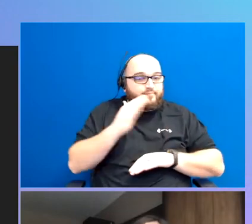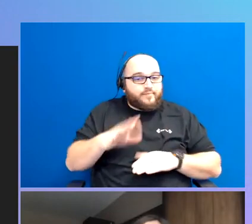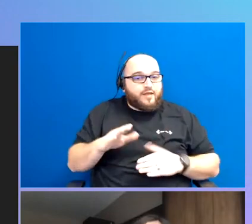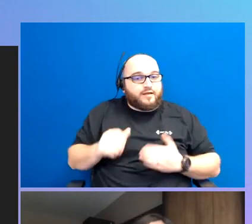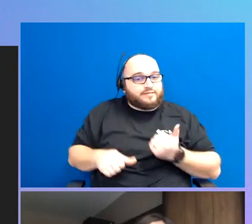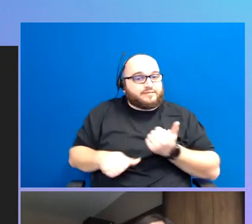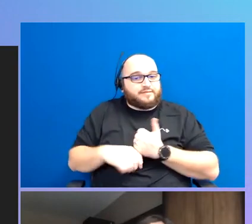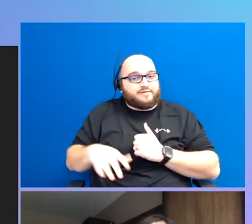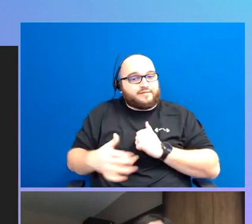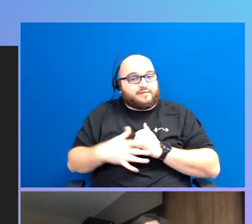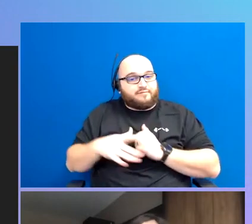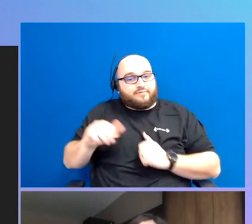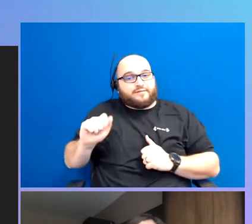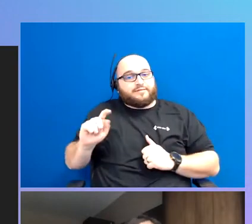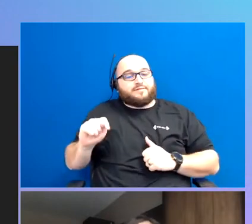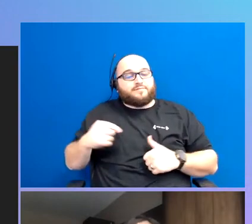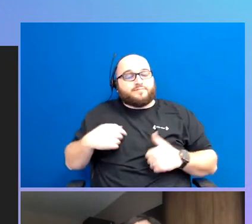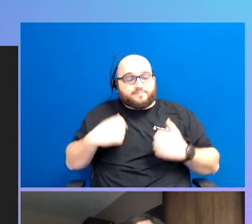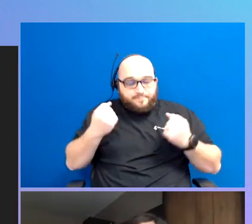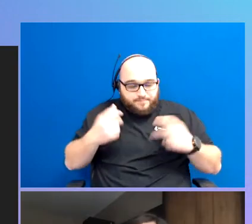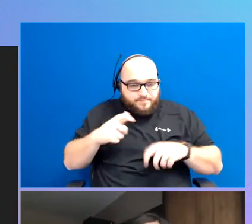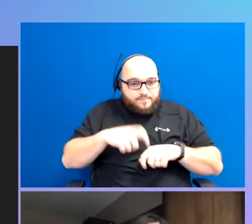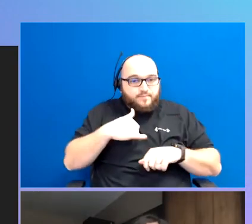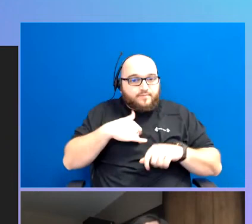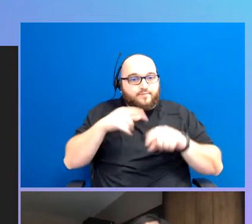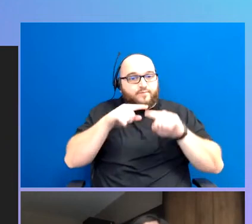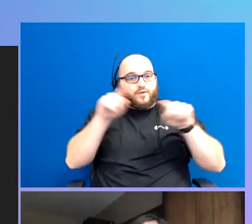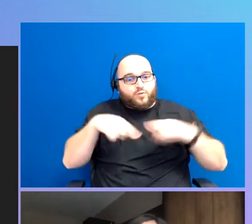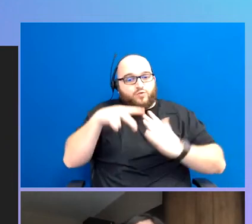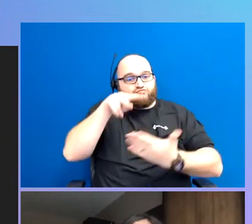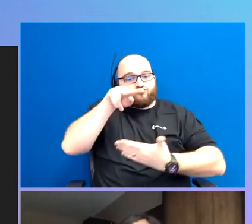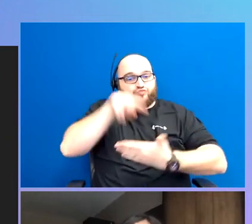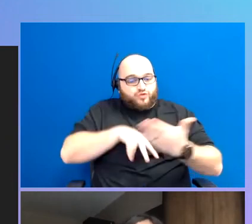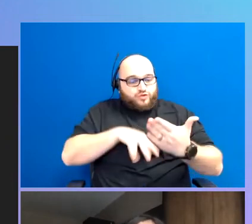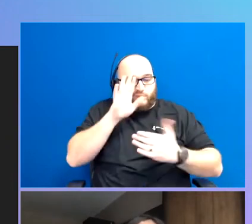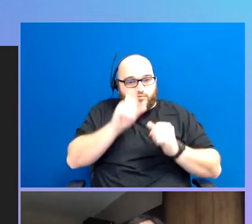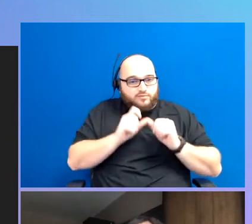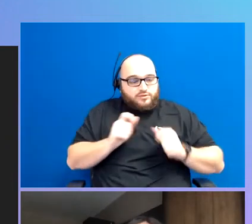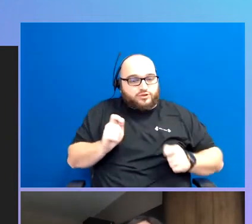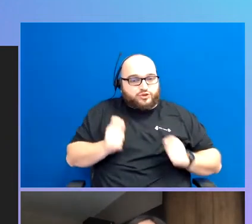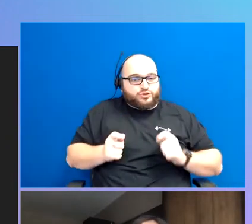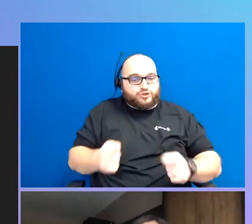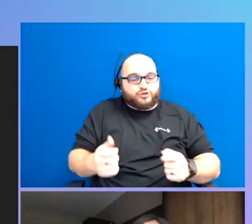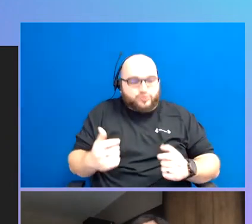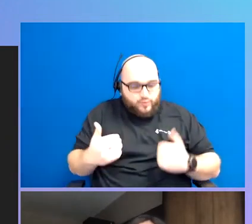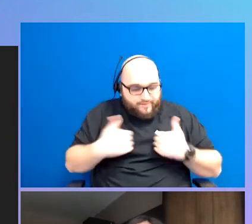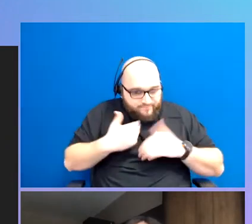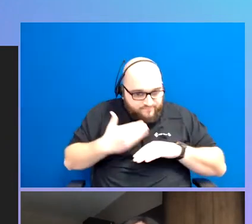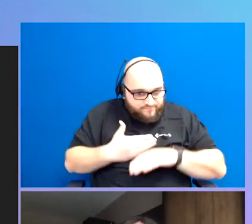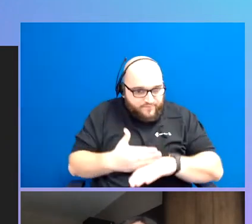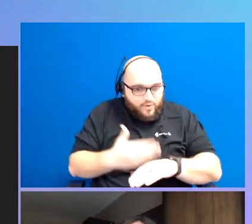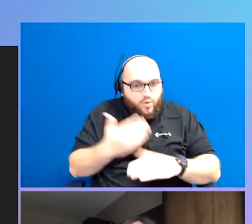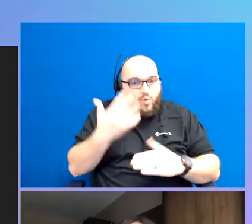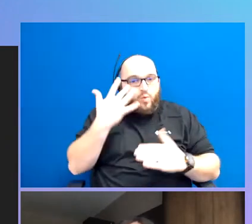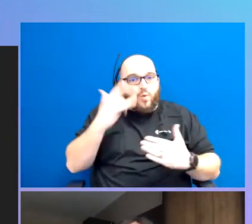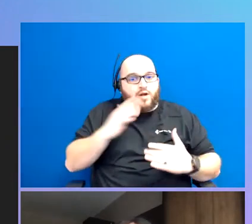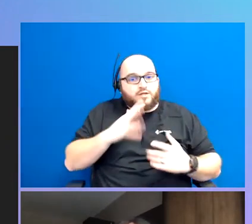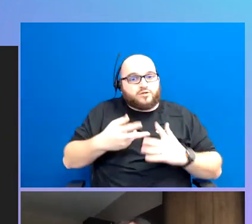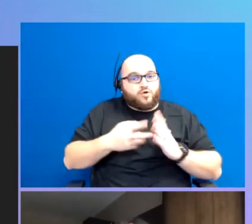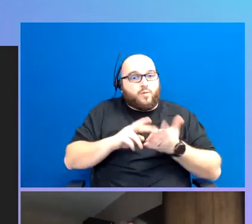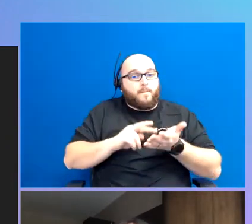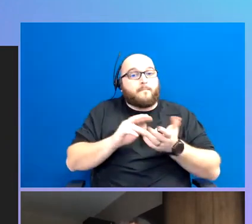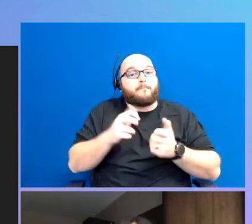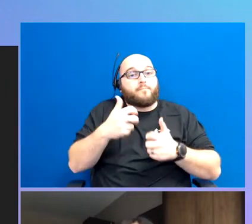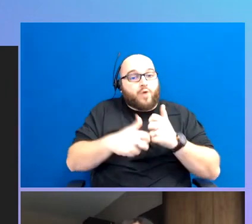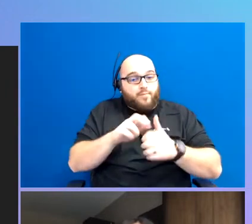often see that screen readers keep changing. There might be new updates. What is the root cause of it? And that's really what you can do as a